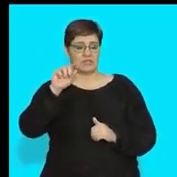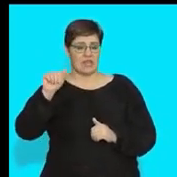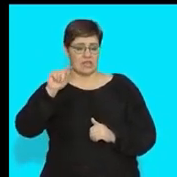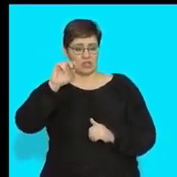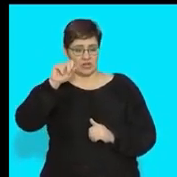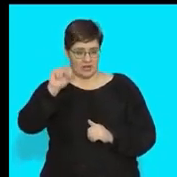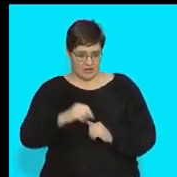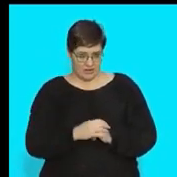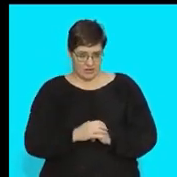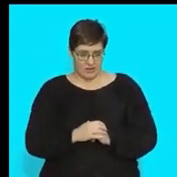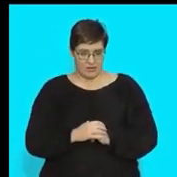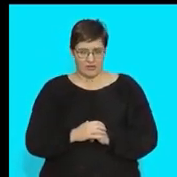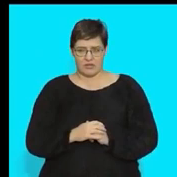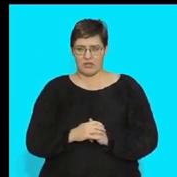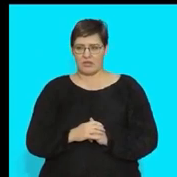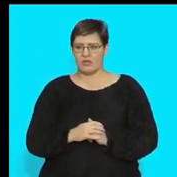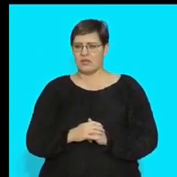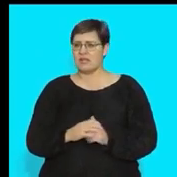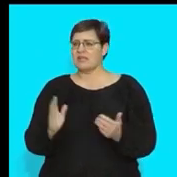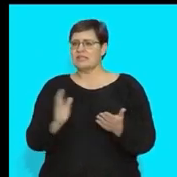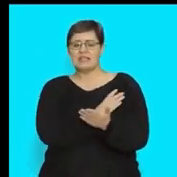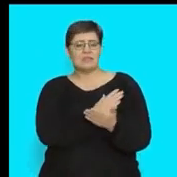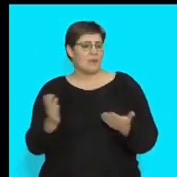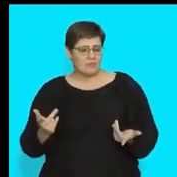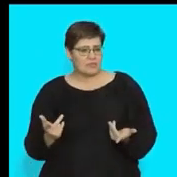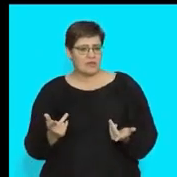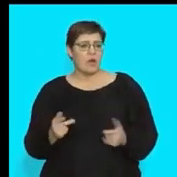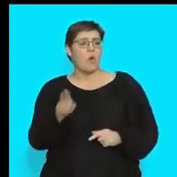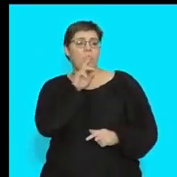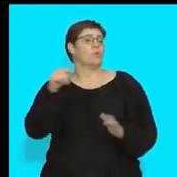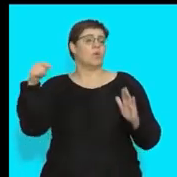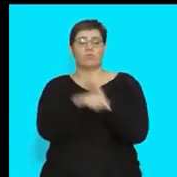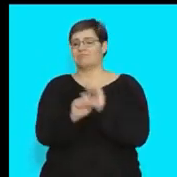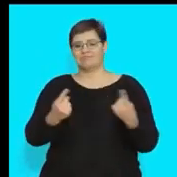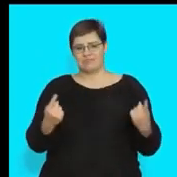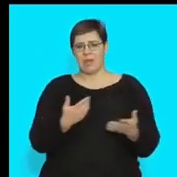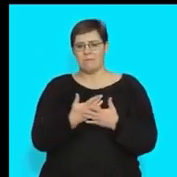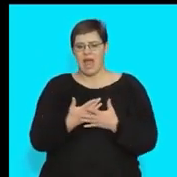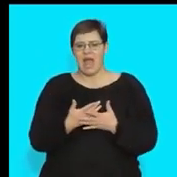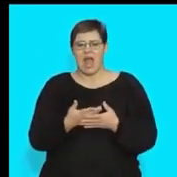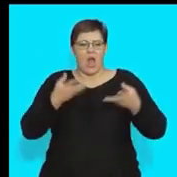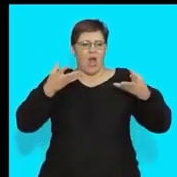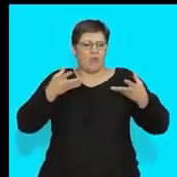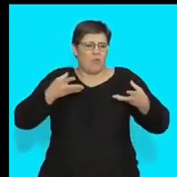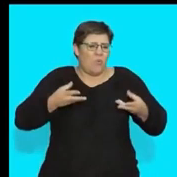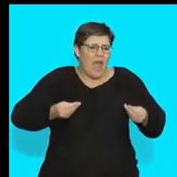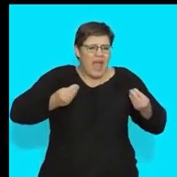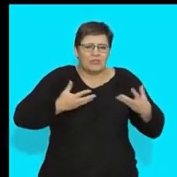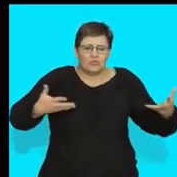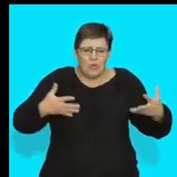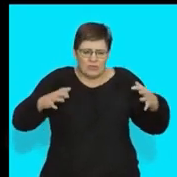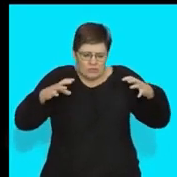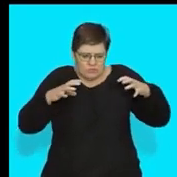is sometimes the leaf can't lose water. Maybe it's too humid or whatever, and the